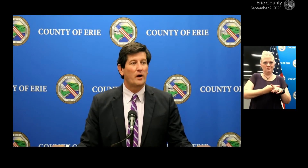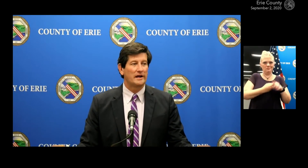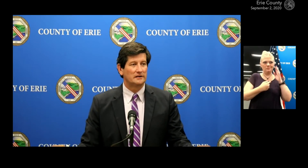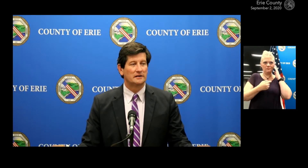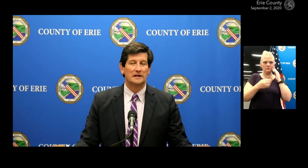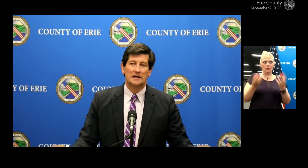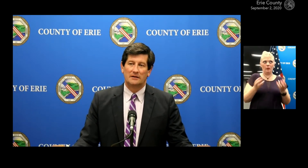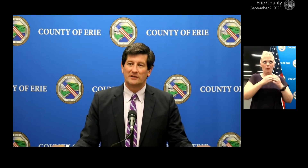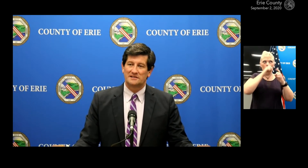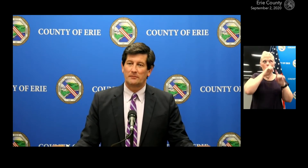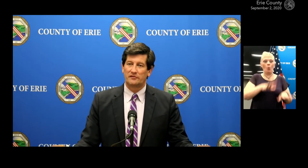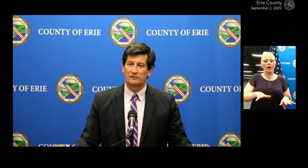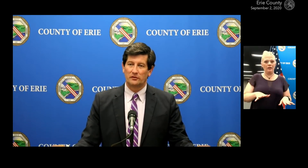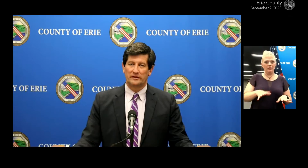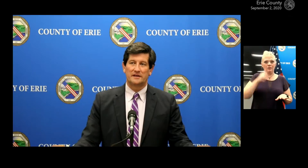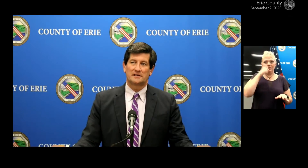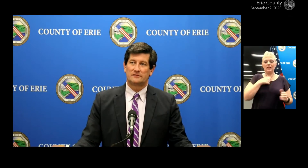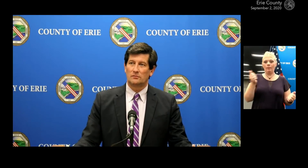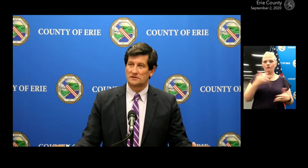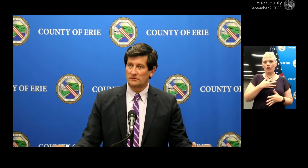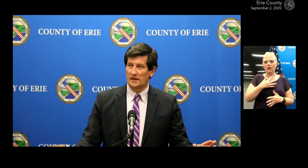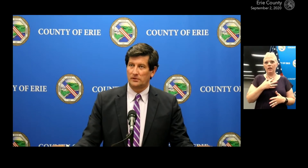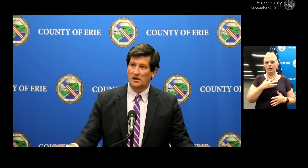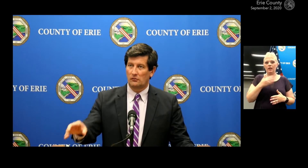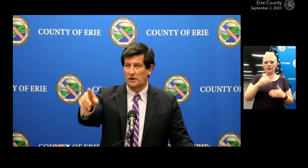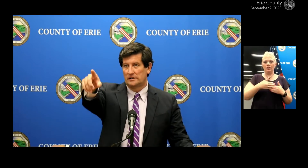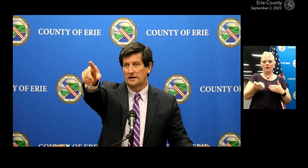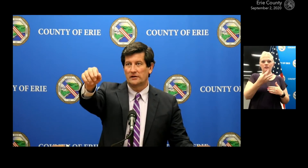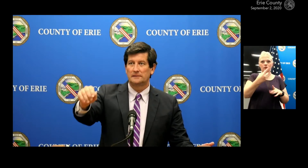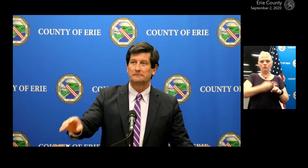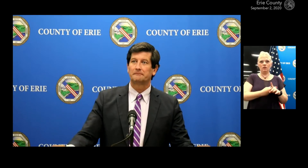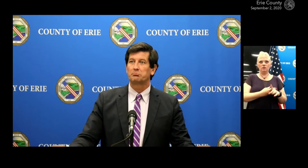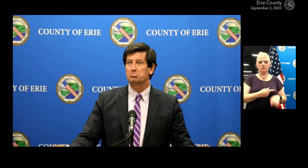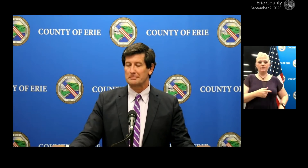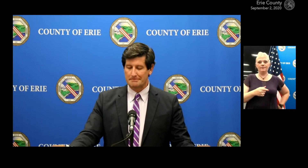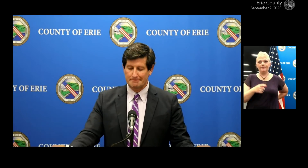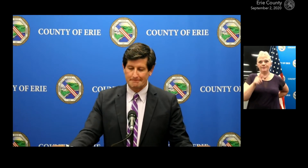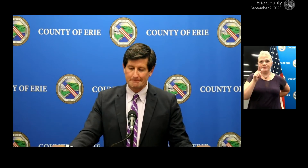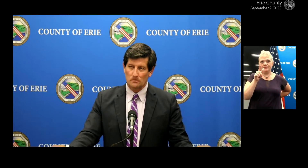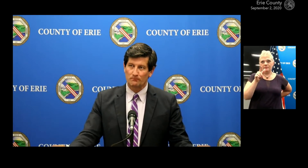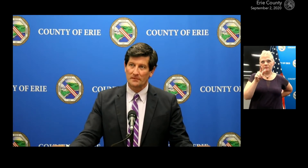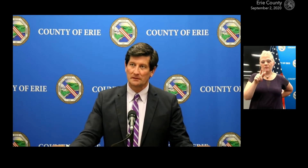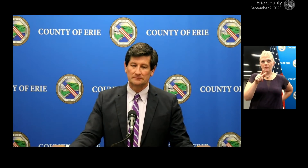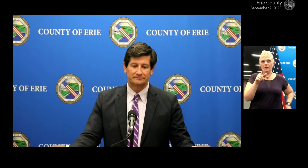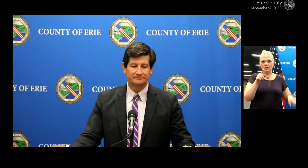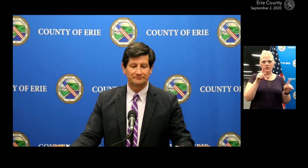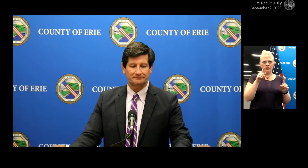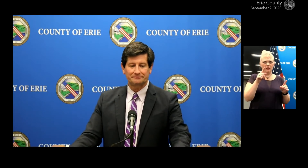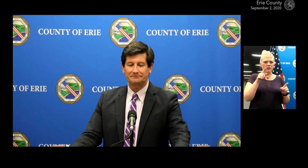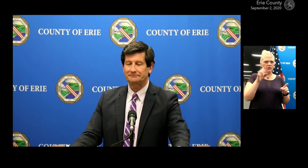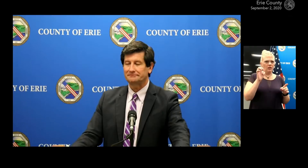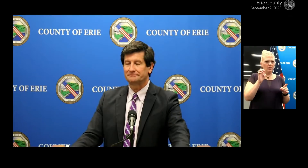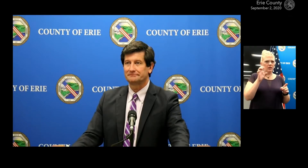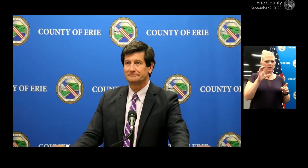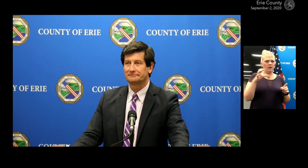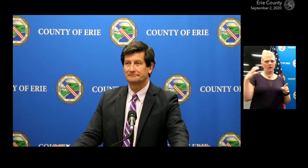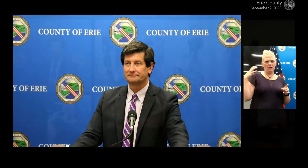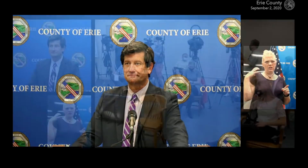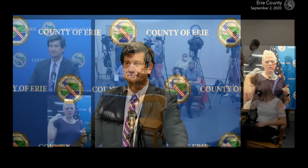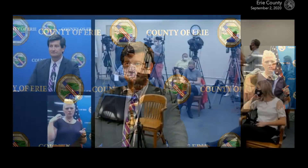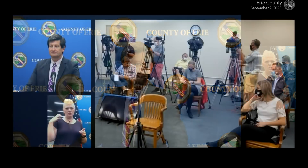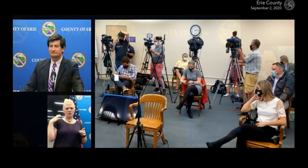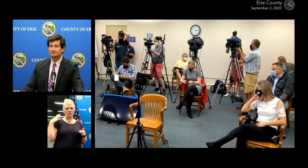lot quieter, because I'm fearful that the next few months will not be quieter. Allie? So Jeremy Zellner, the Erie County Chair for the